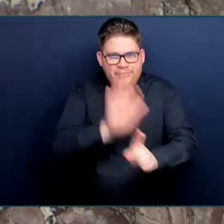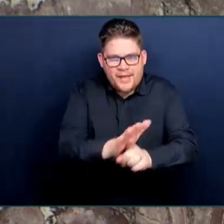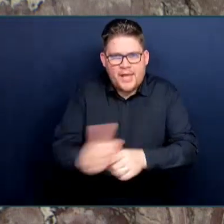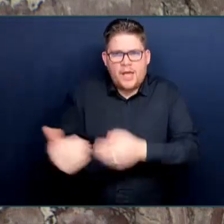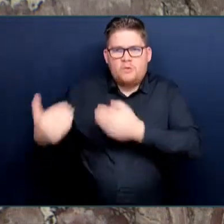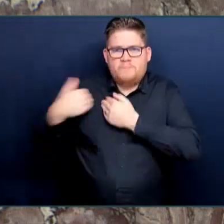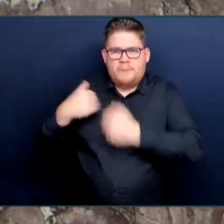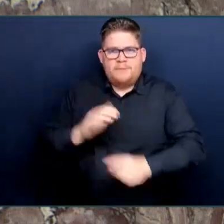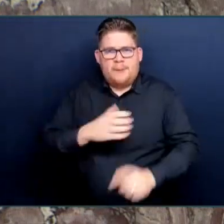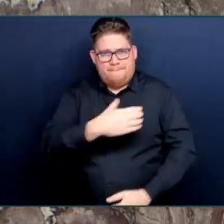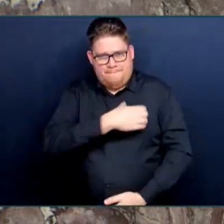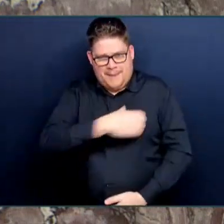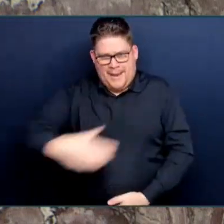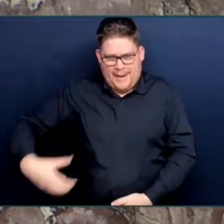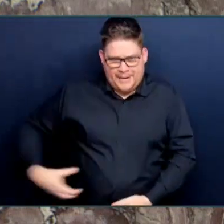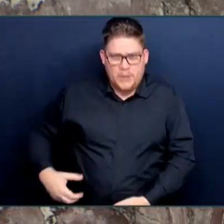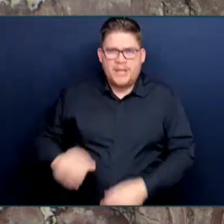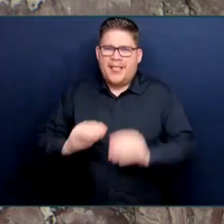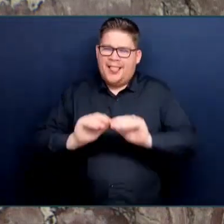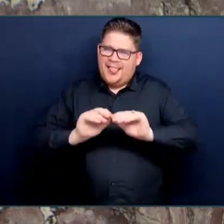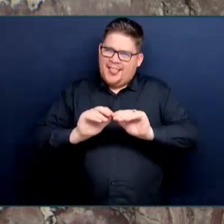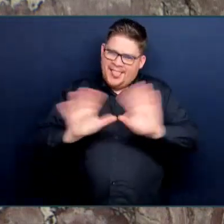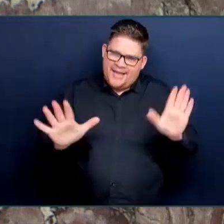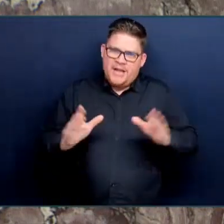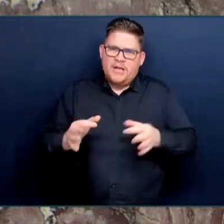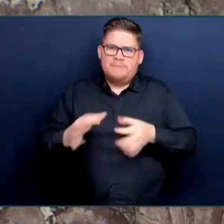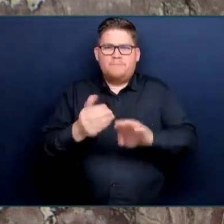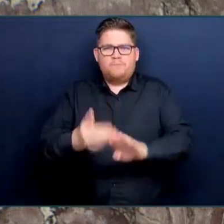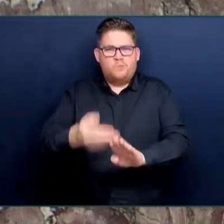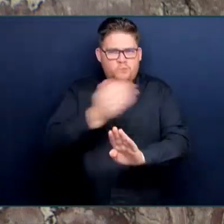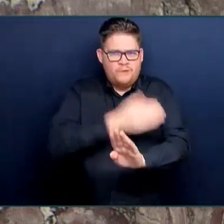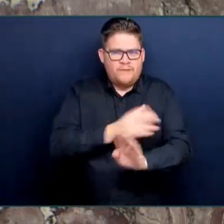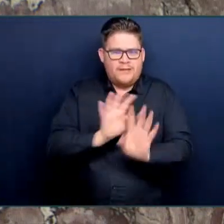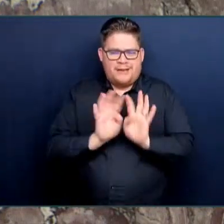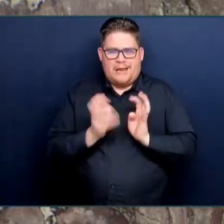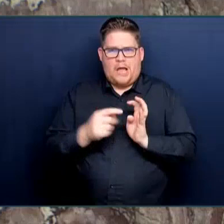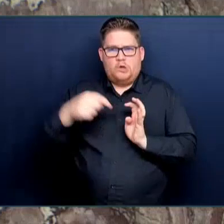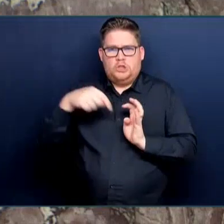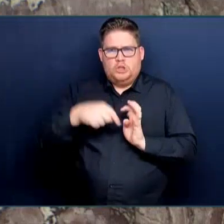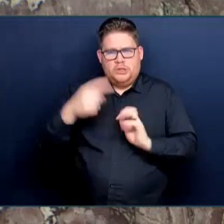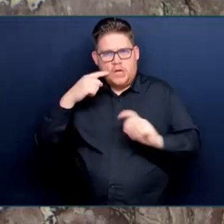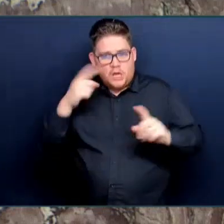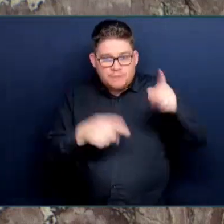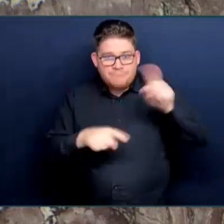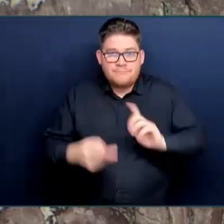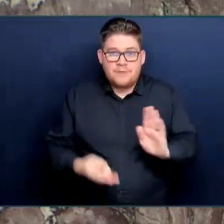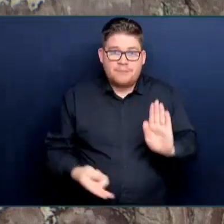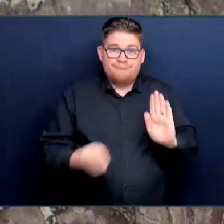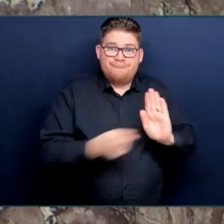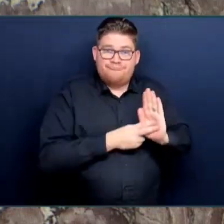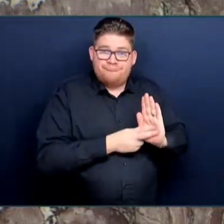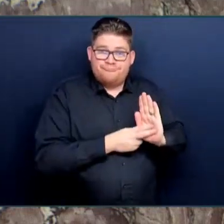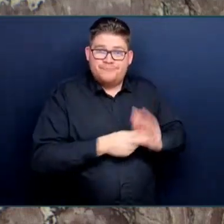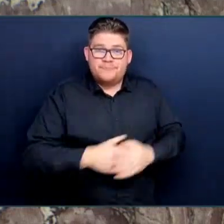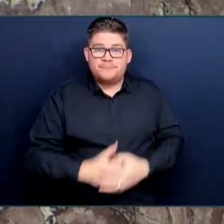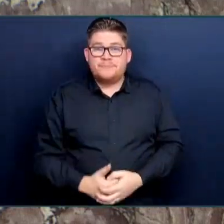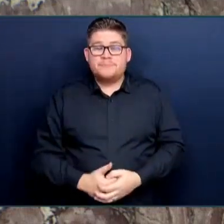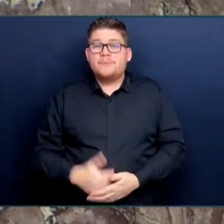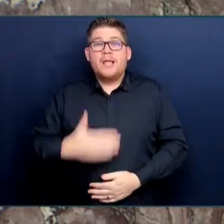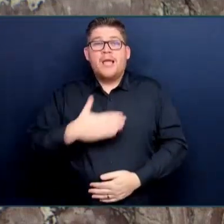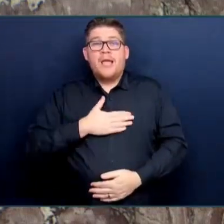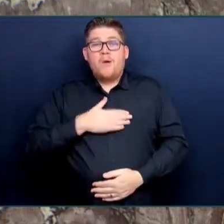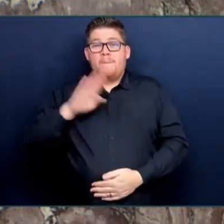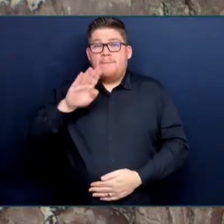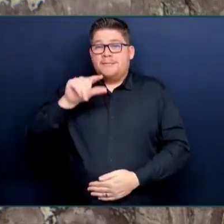the previous council is what entered into this arrangement. My responsibility, our responsibility as government, to ensure that there is